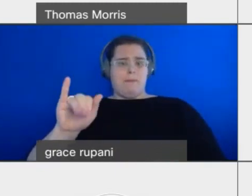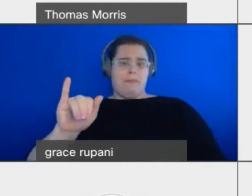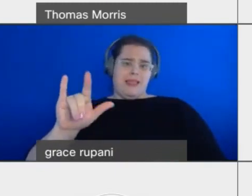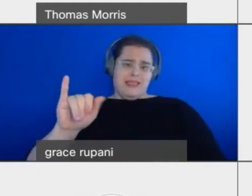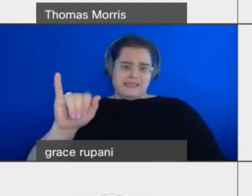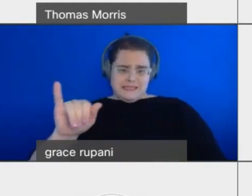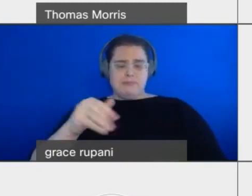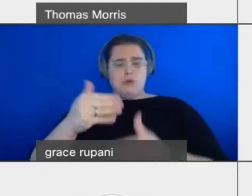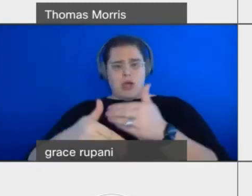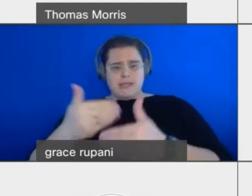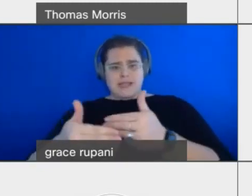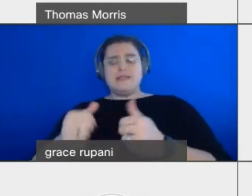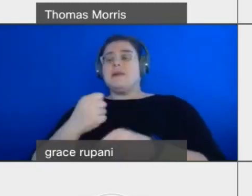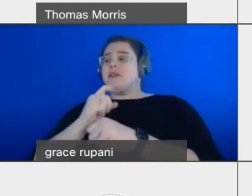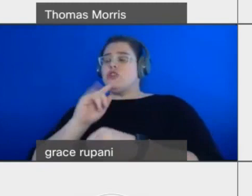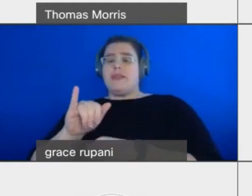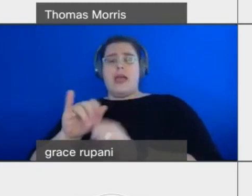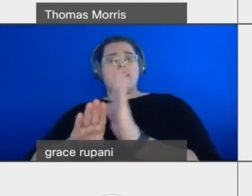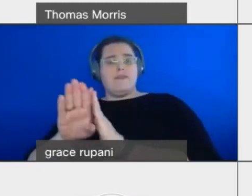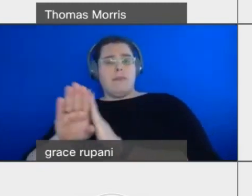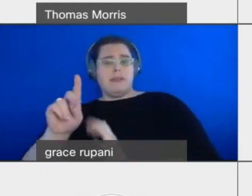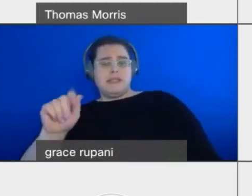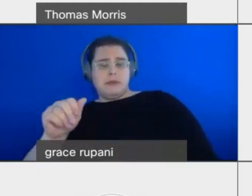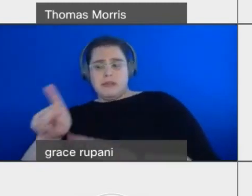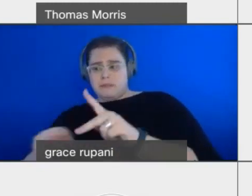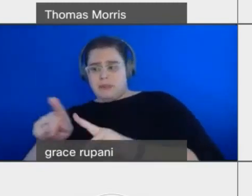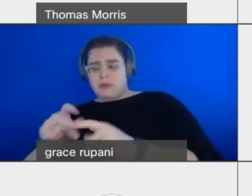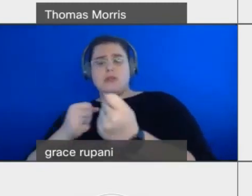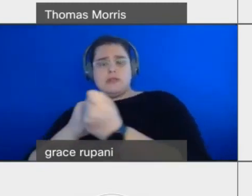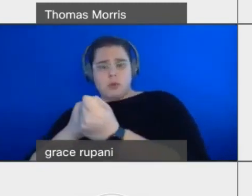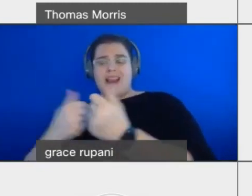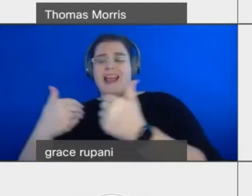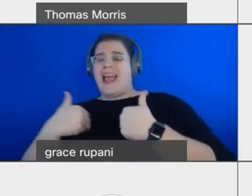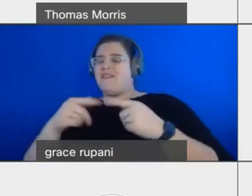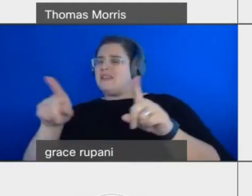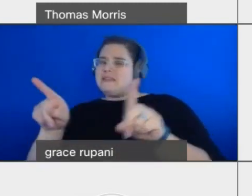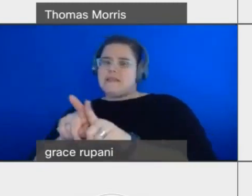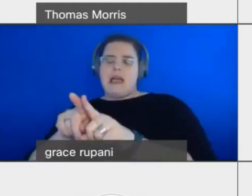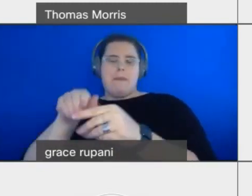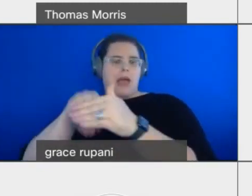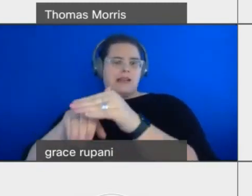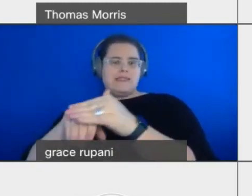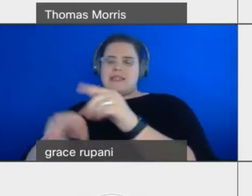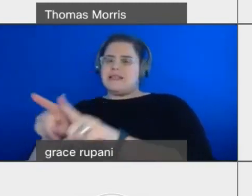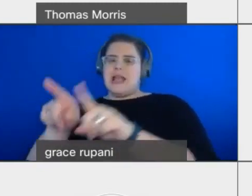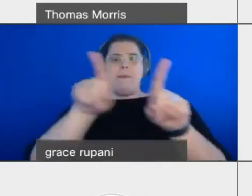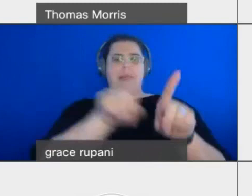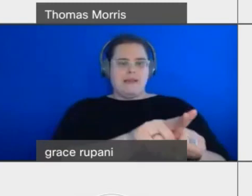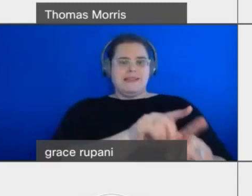the same way that people who are currently supported by DDA who have intellectual disabilities get the supports that they